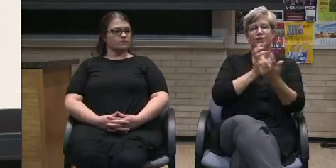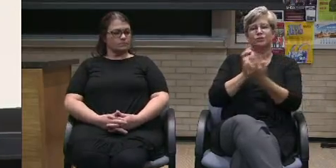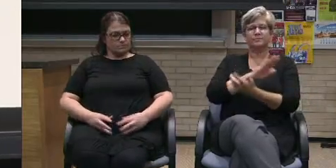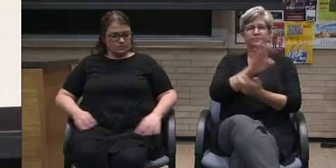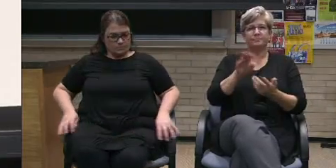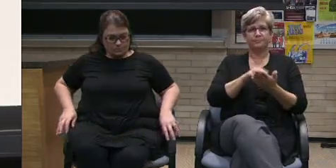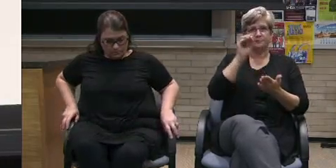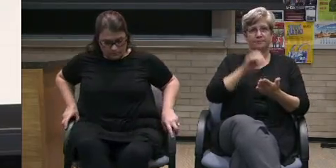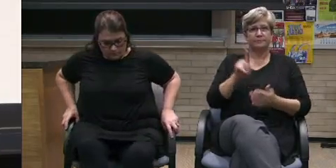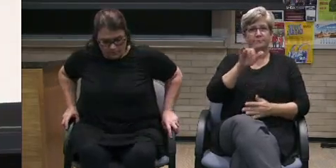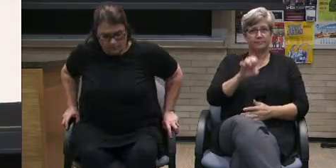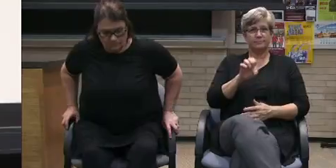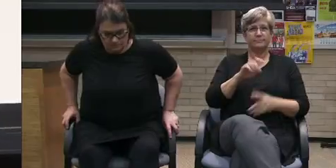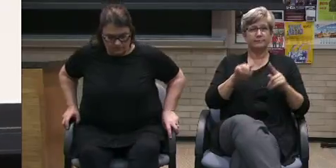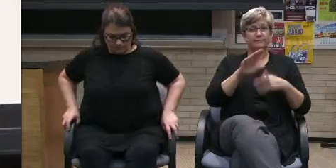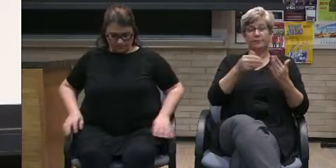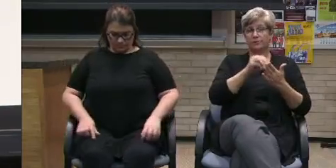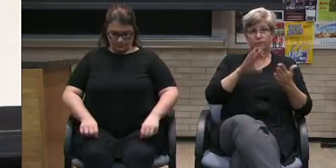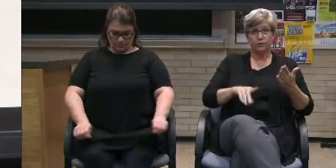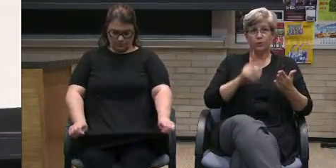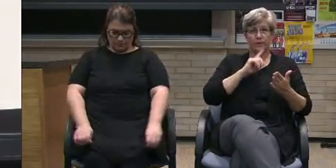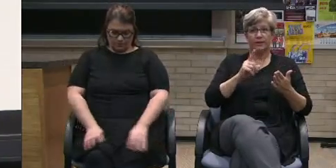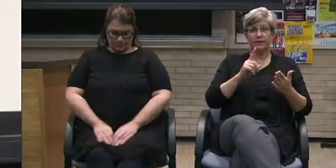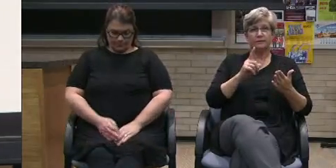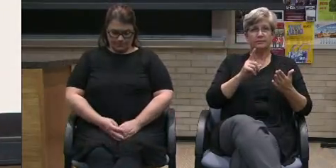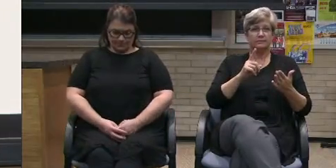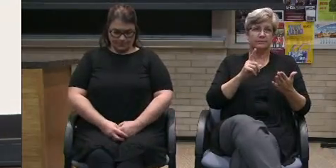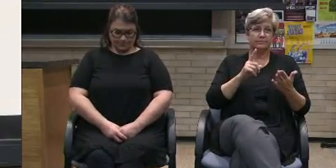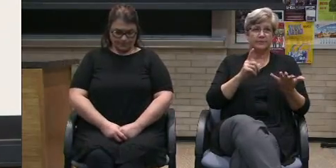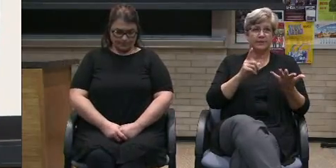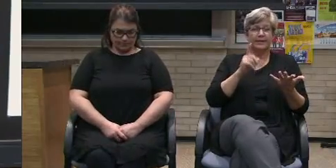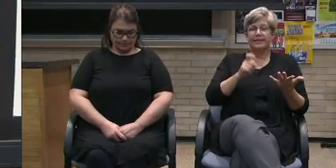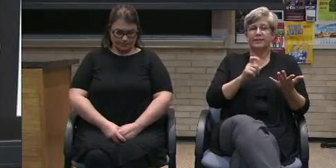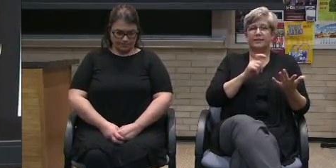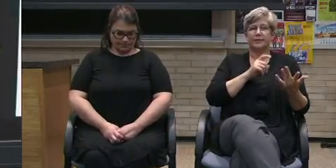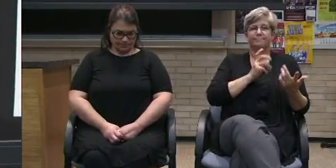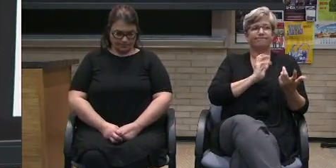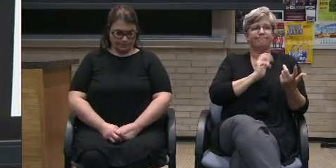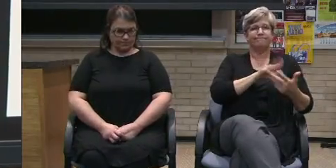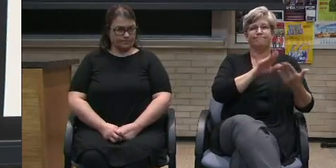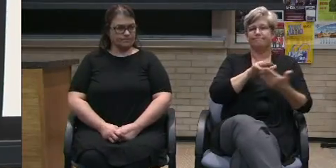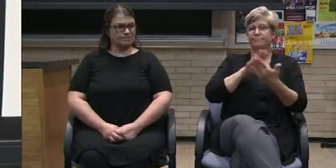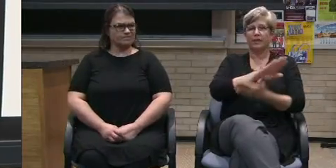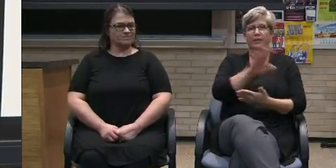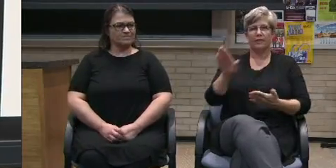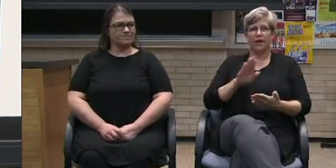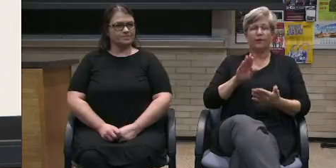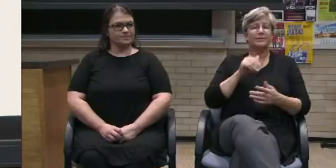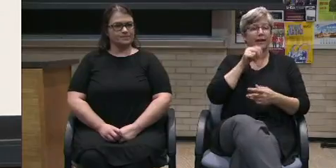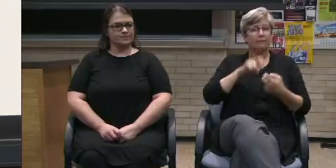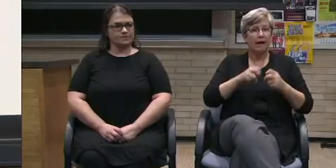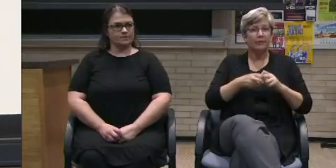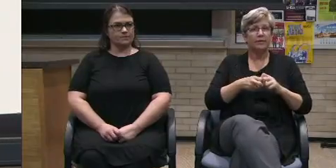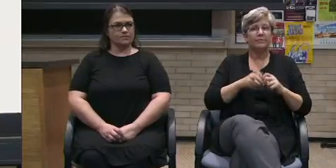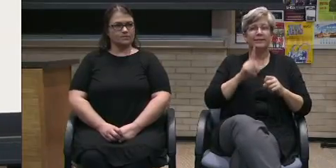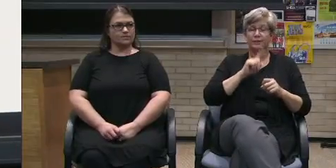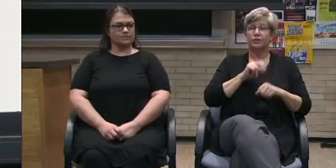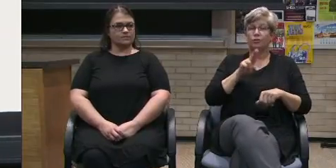we encounter among our students, and really understanding that, in fact, that's not problematic. In fact, that's normal and healthy and